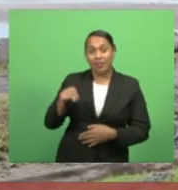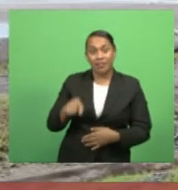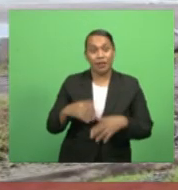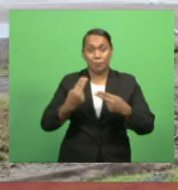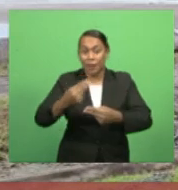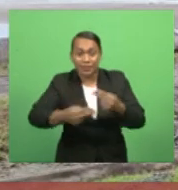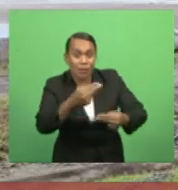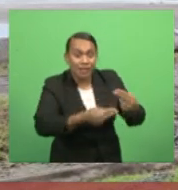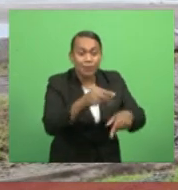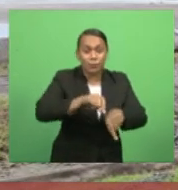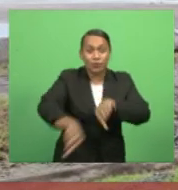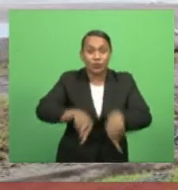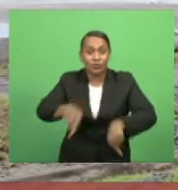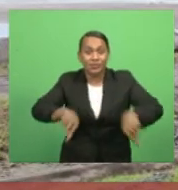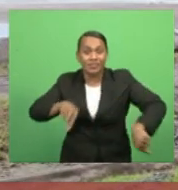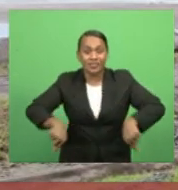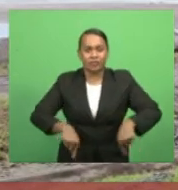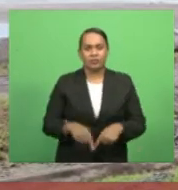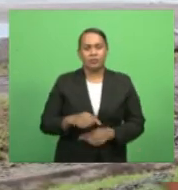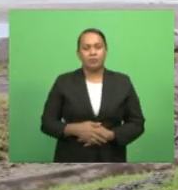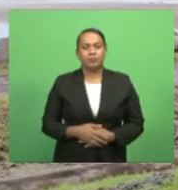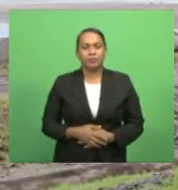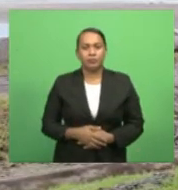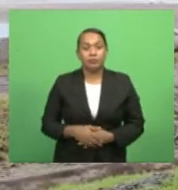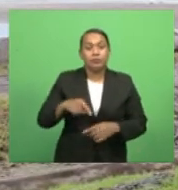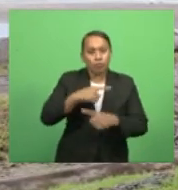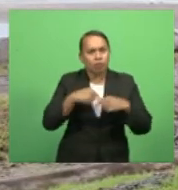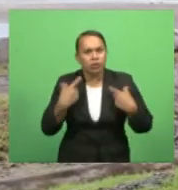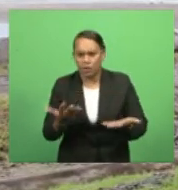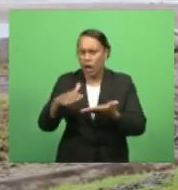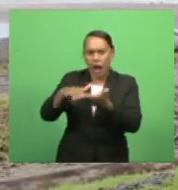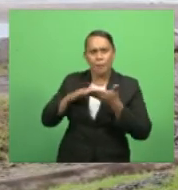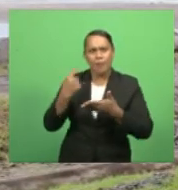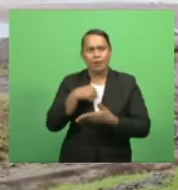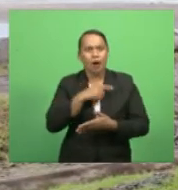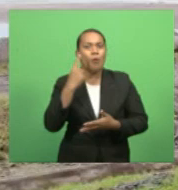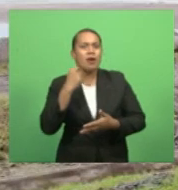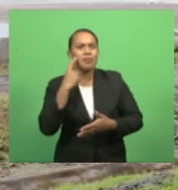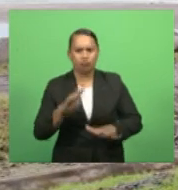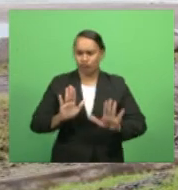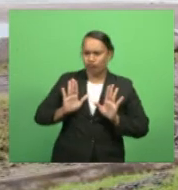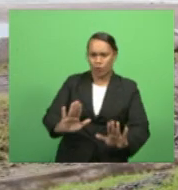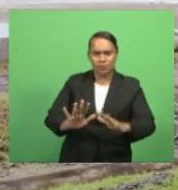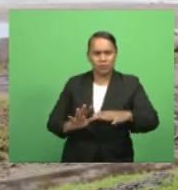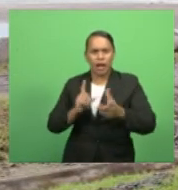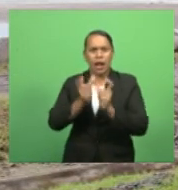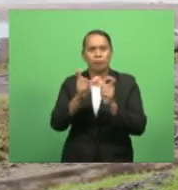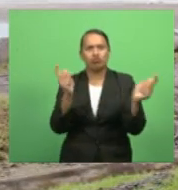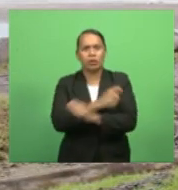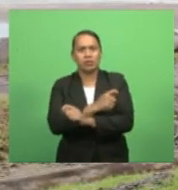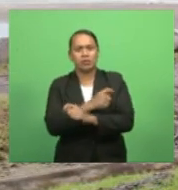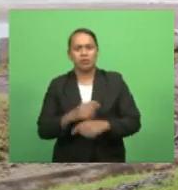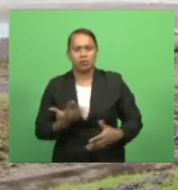in trying to be to combat and be climate change